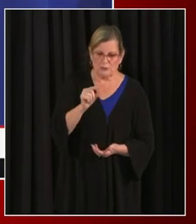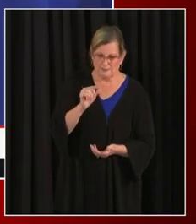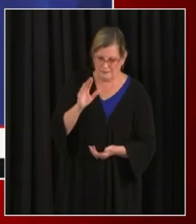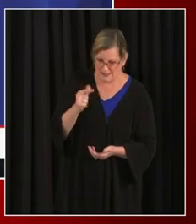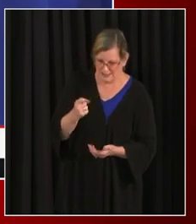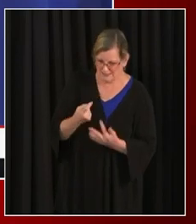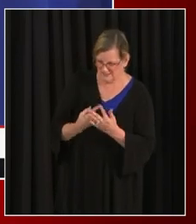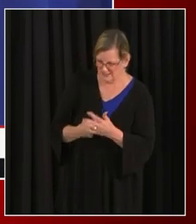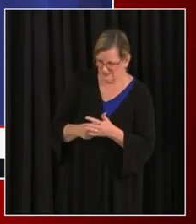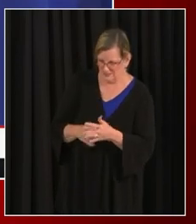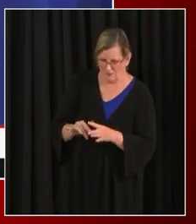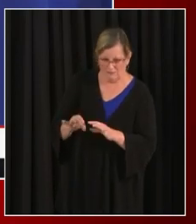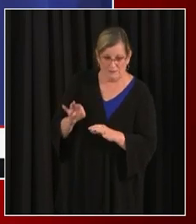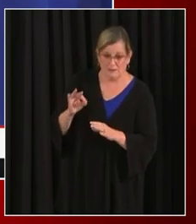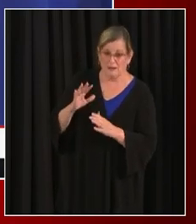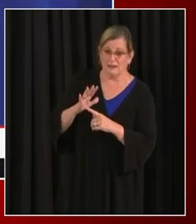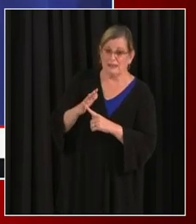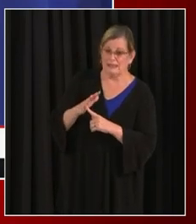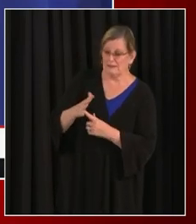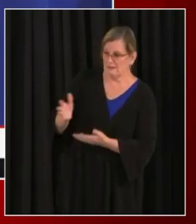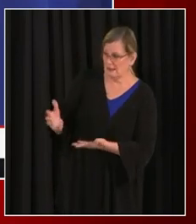for the entire leaf season collection.